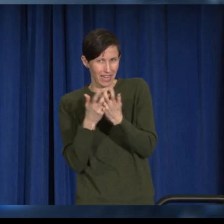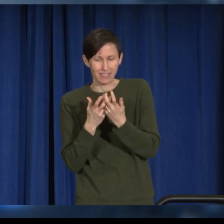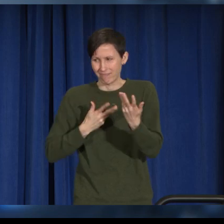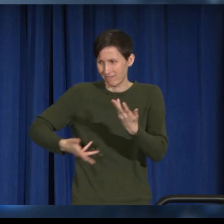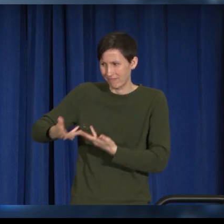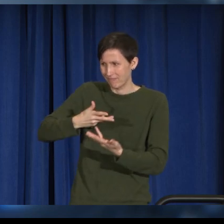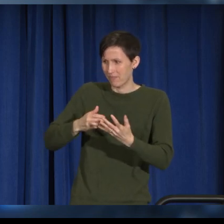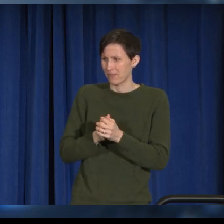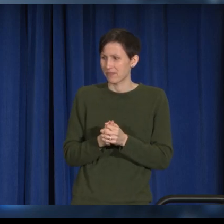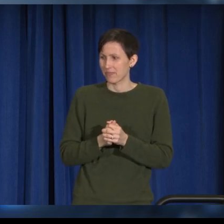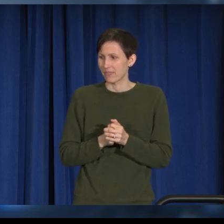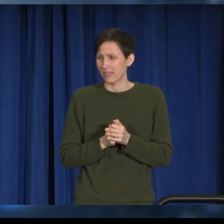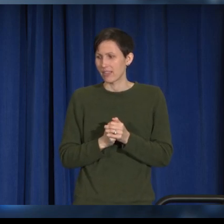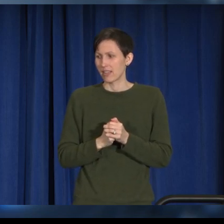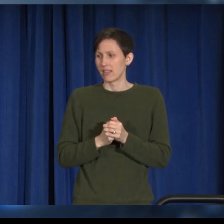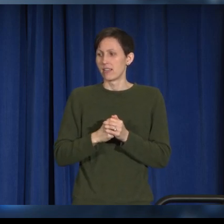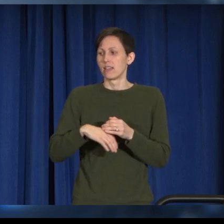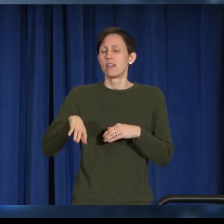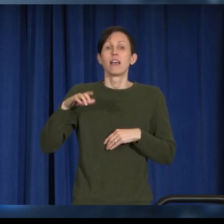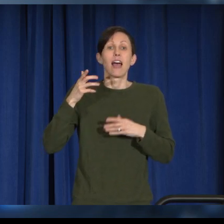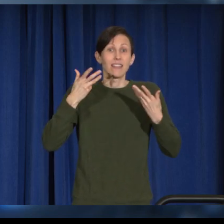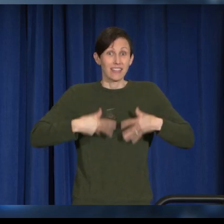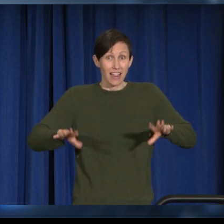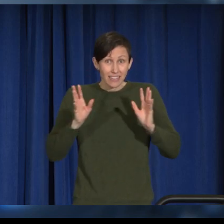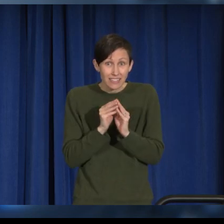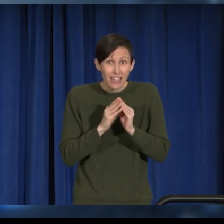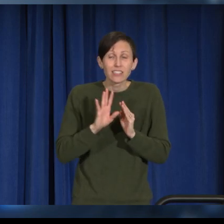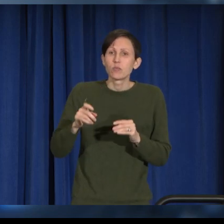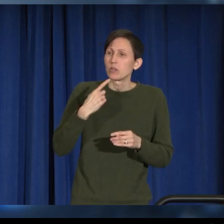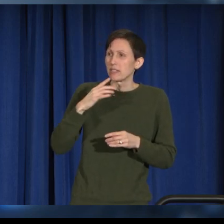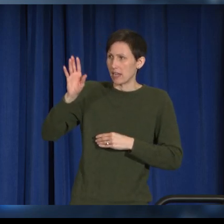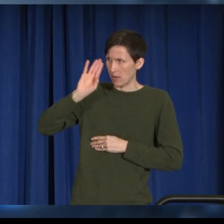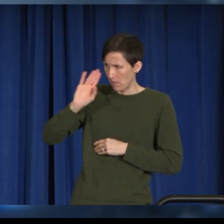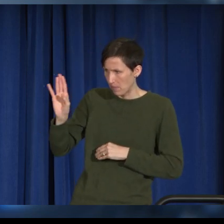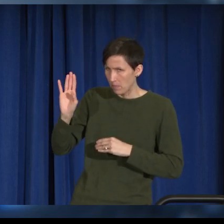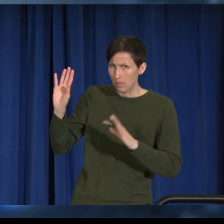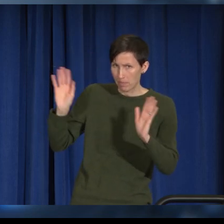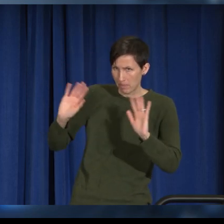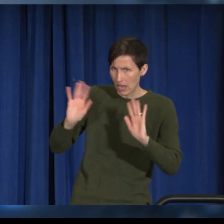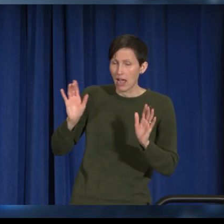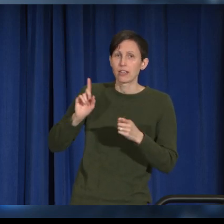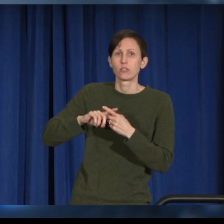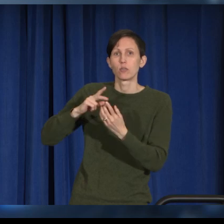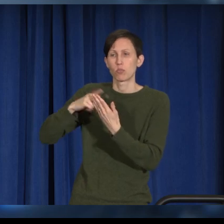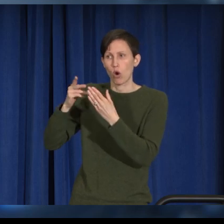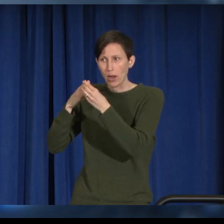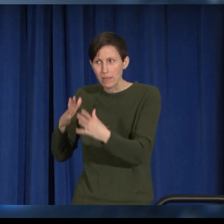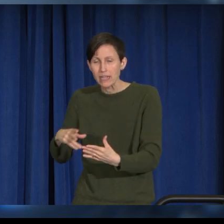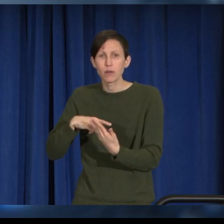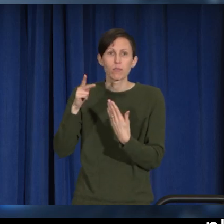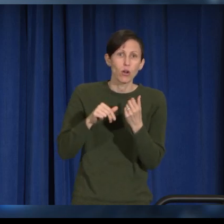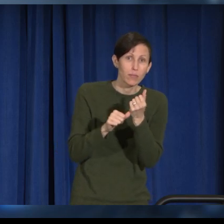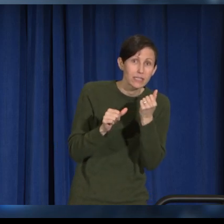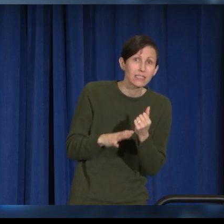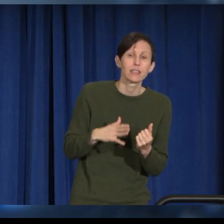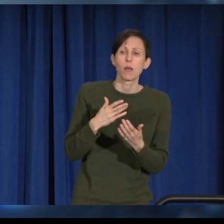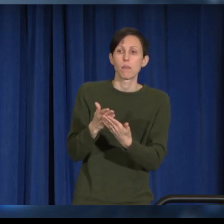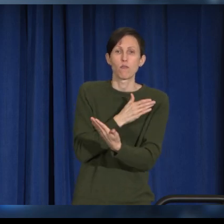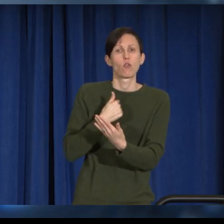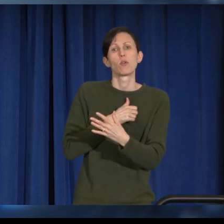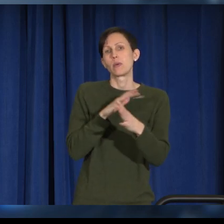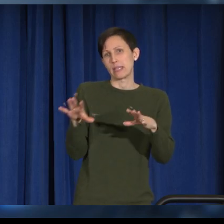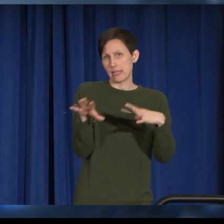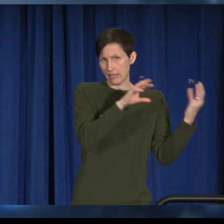Our families will arrive at the end of the session, and we say goodbye to the program leader, program assistant, and our teammates before heading